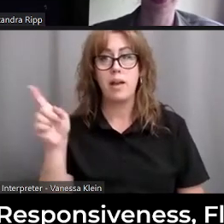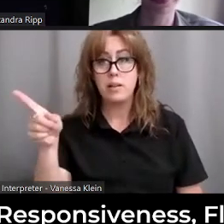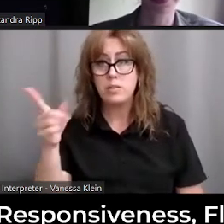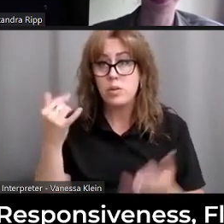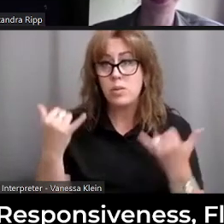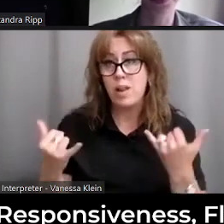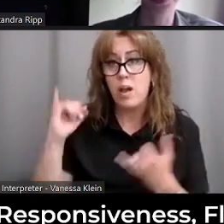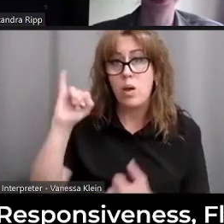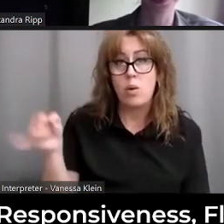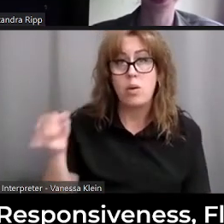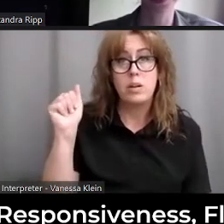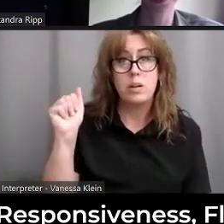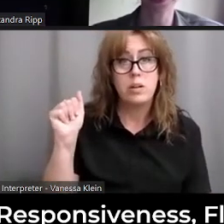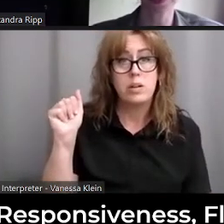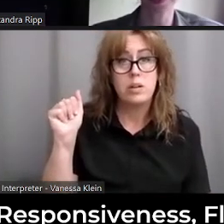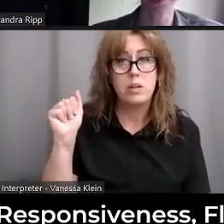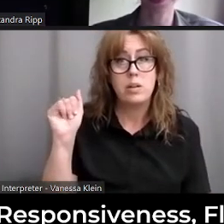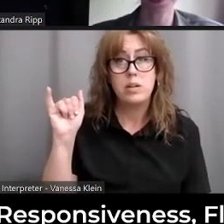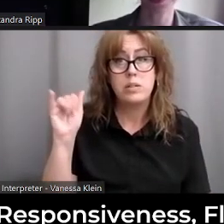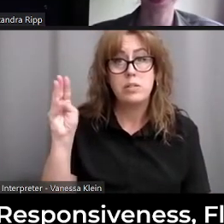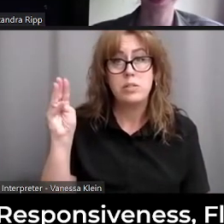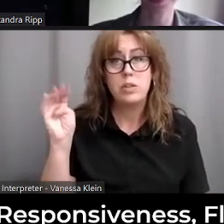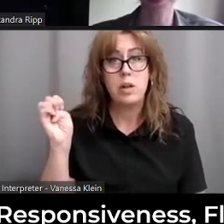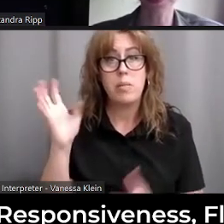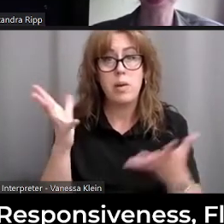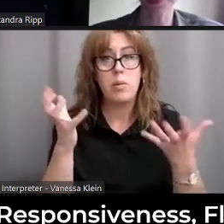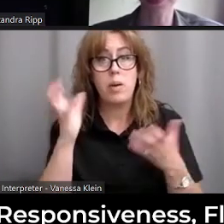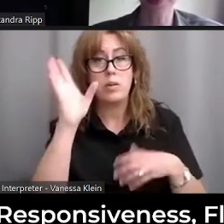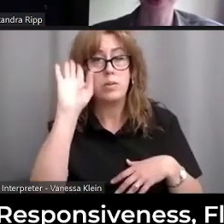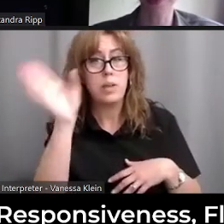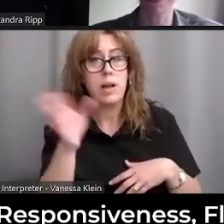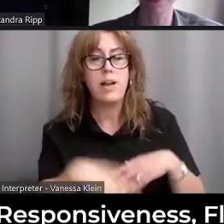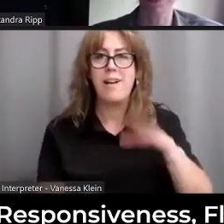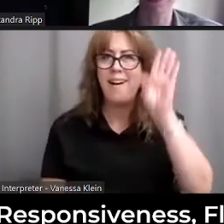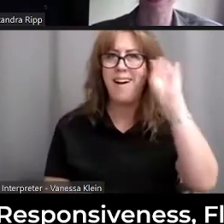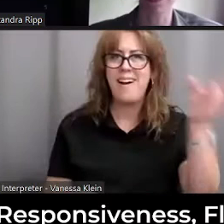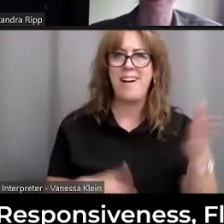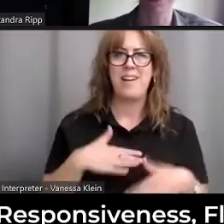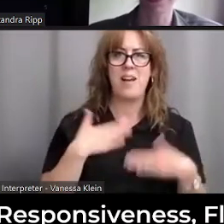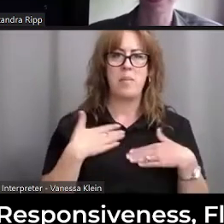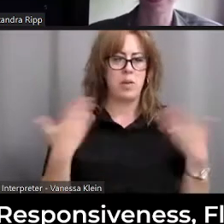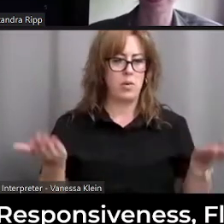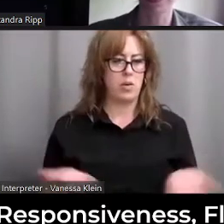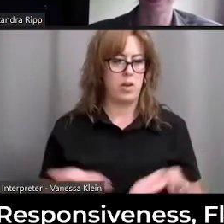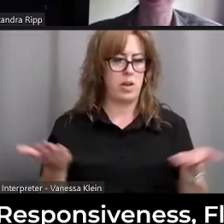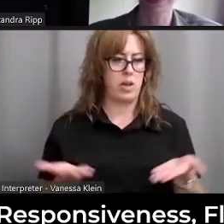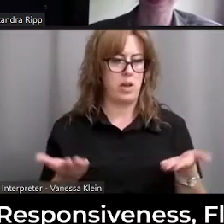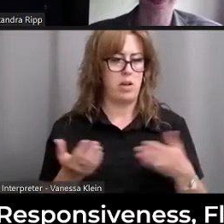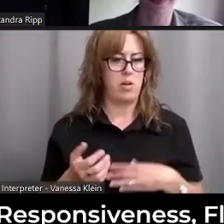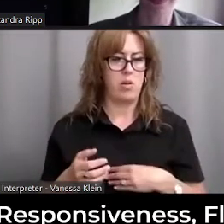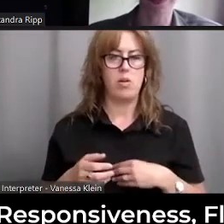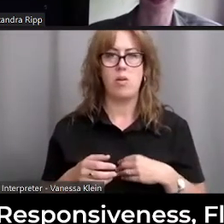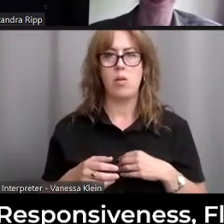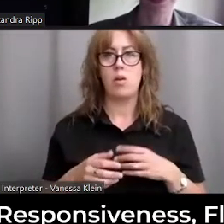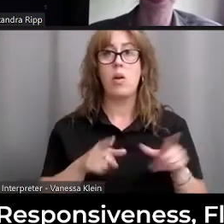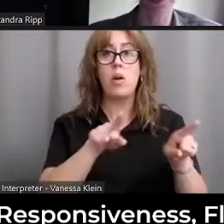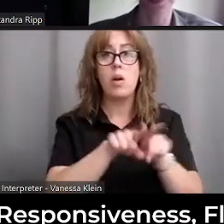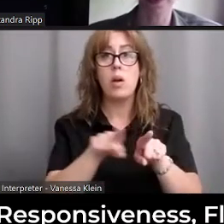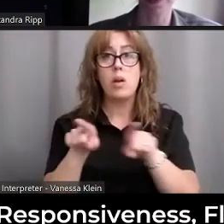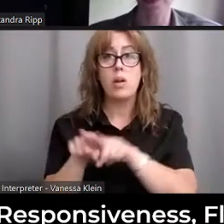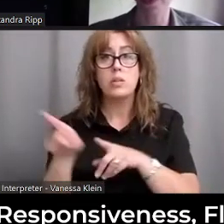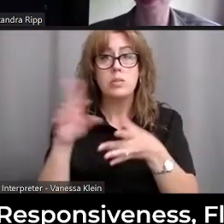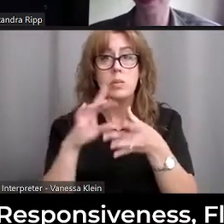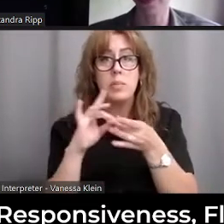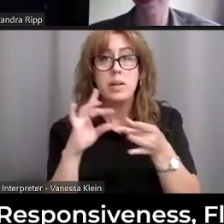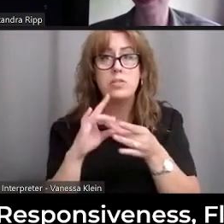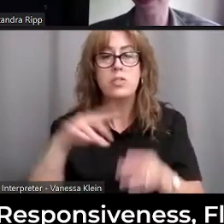hello? Sure, I'll just say hi to everyone. So happy to have you here. I also want to note that we have Vanessa with